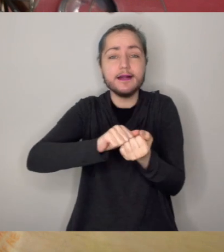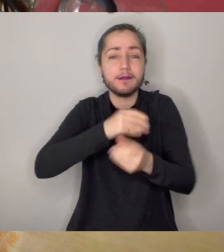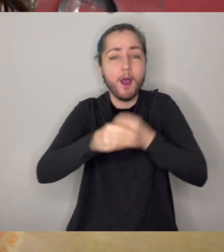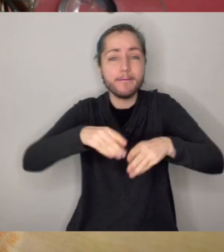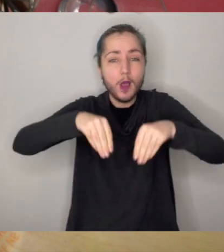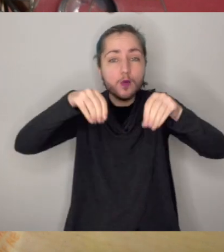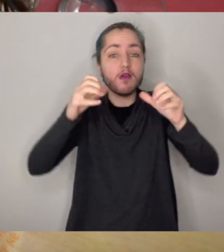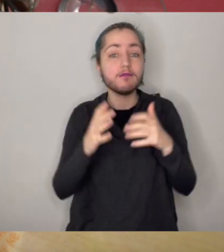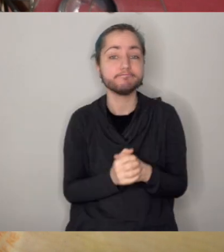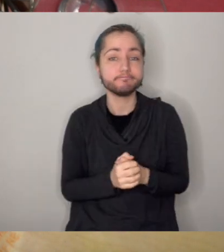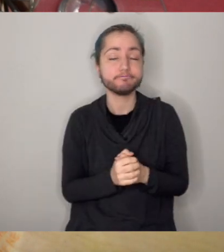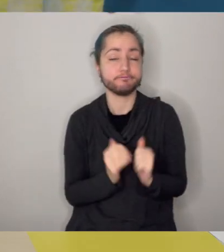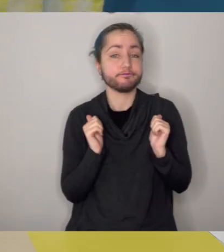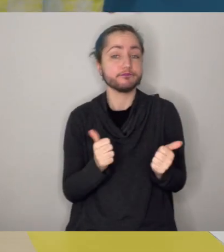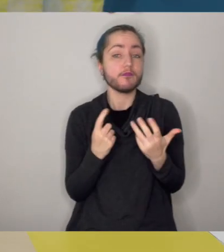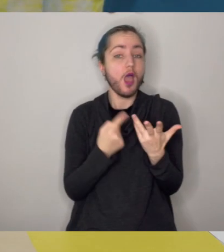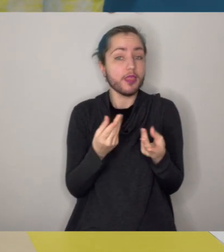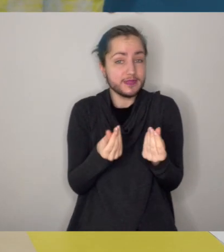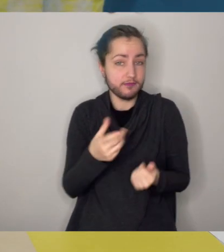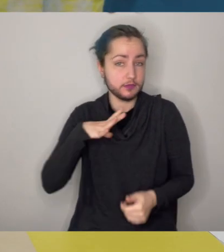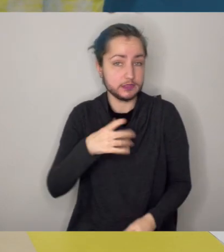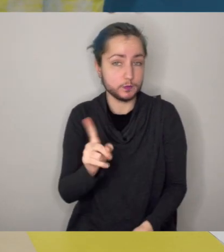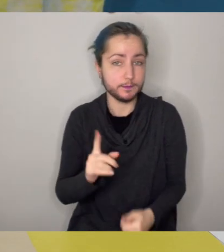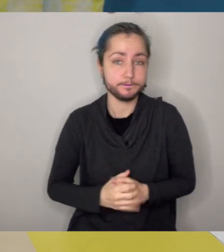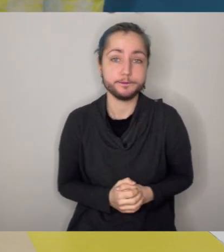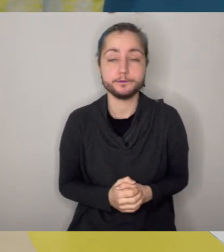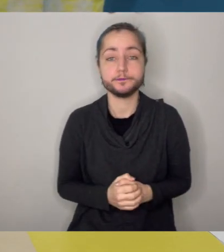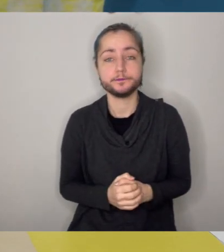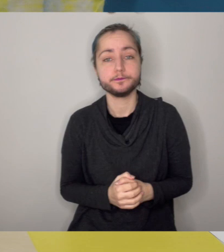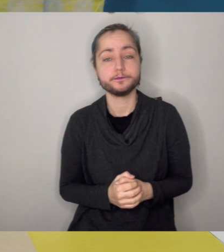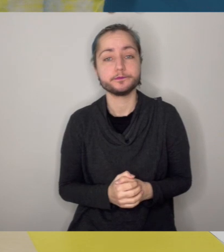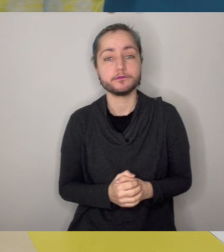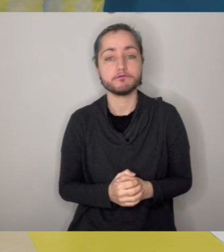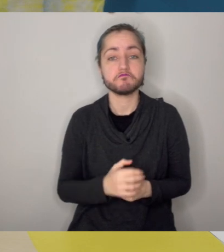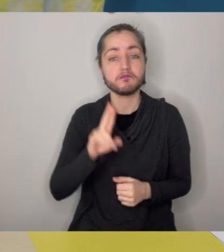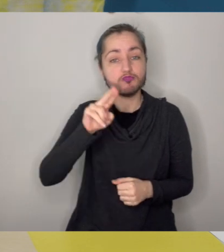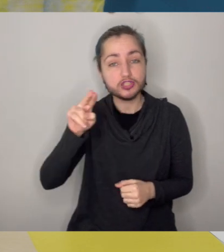up into a powder. And so, materials that you will need: